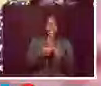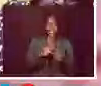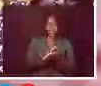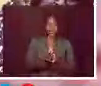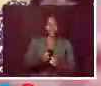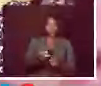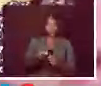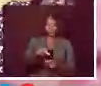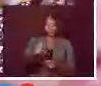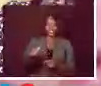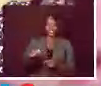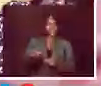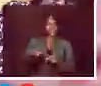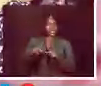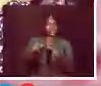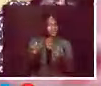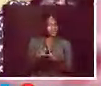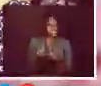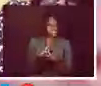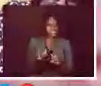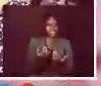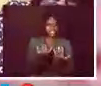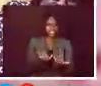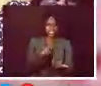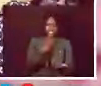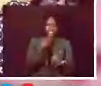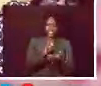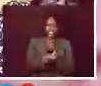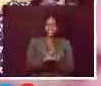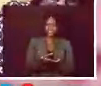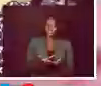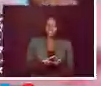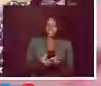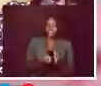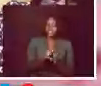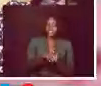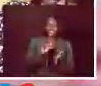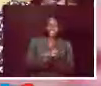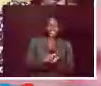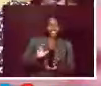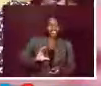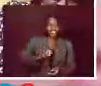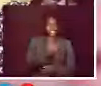party, so that one is aside. Now there's another statutory, chief whip to chief whip, that is aside.